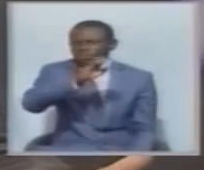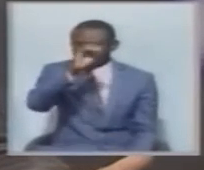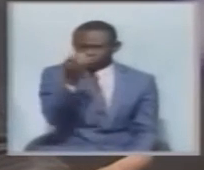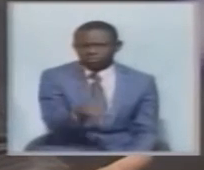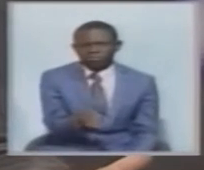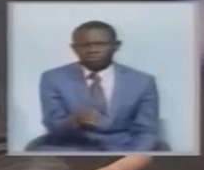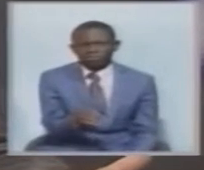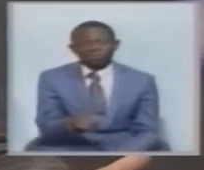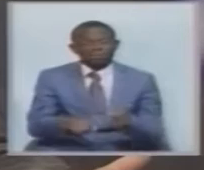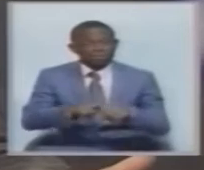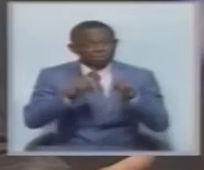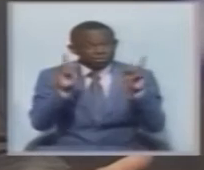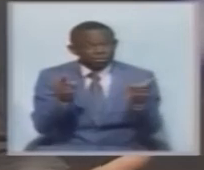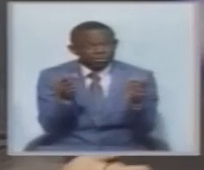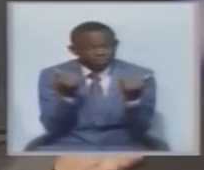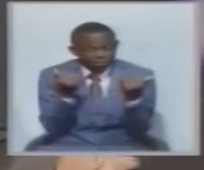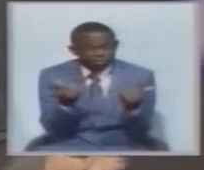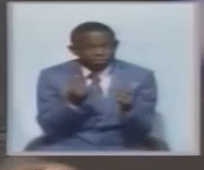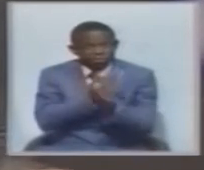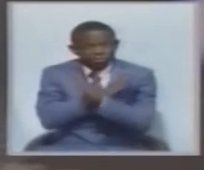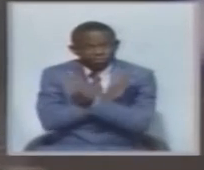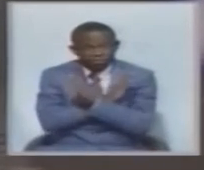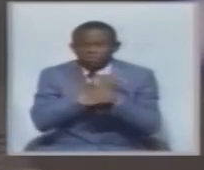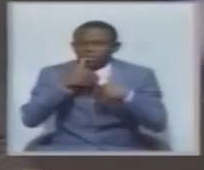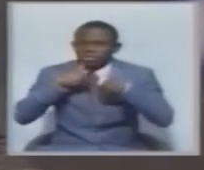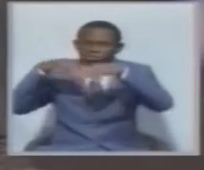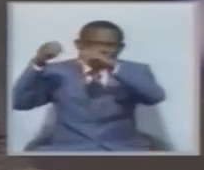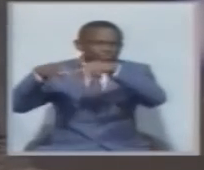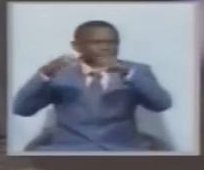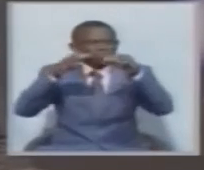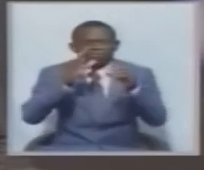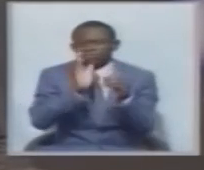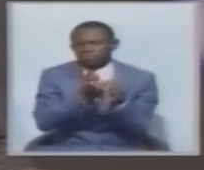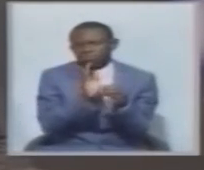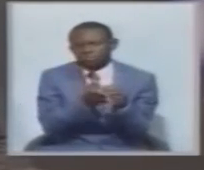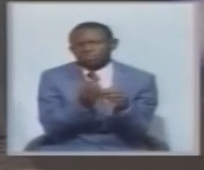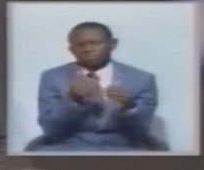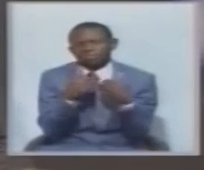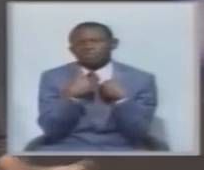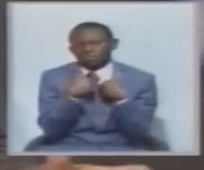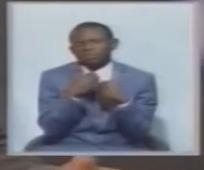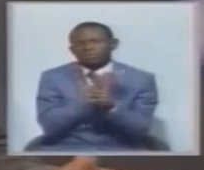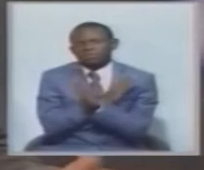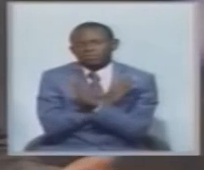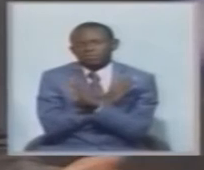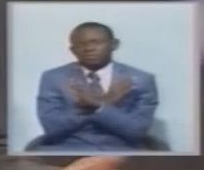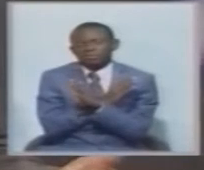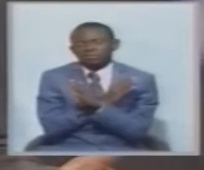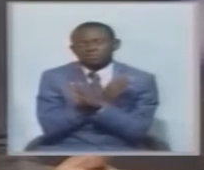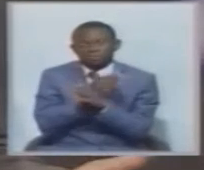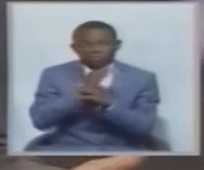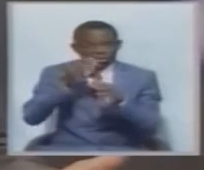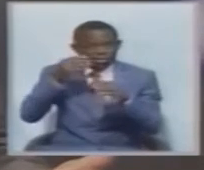Zambia facing a biting energy problem, and we also have talk about diversifying the